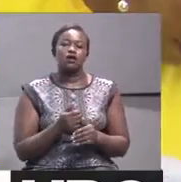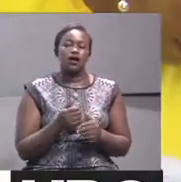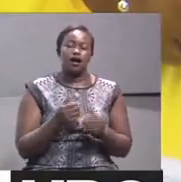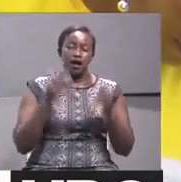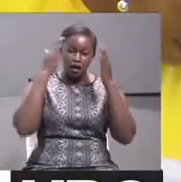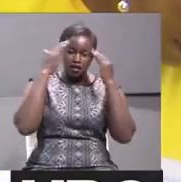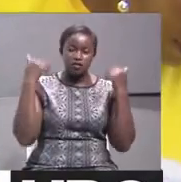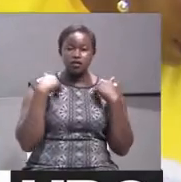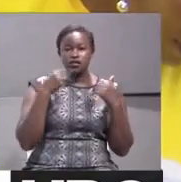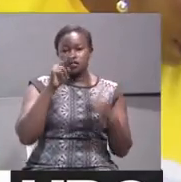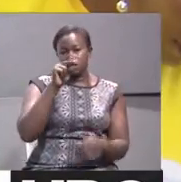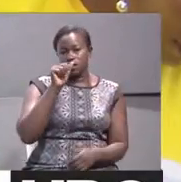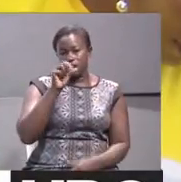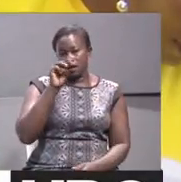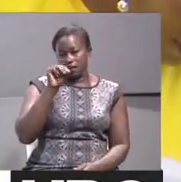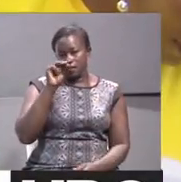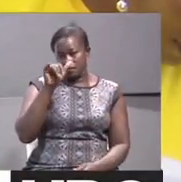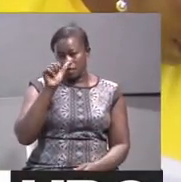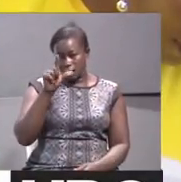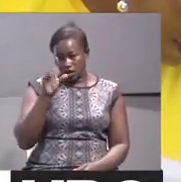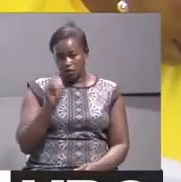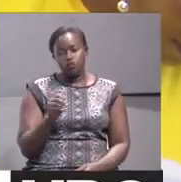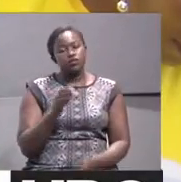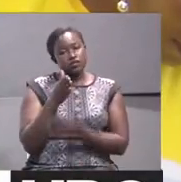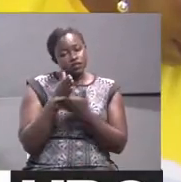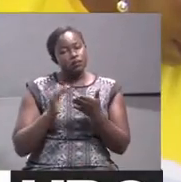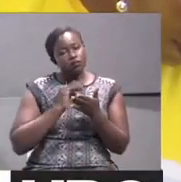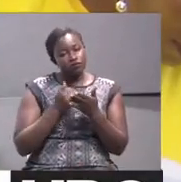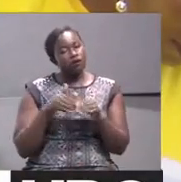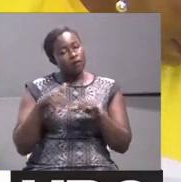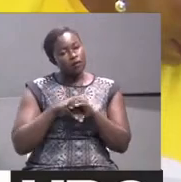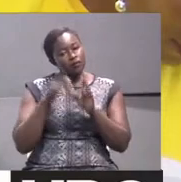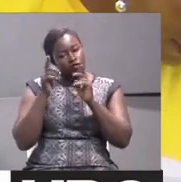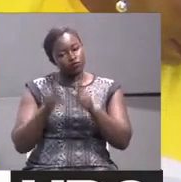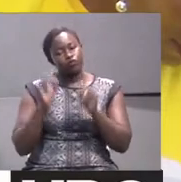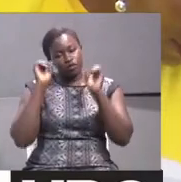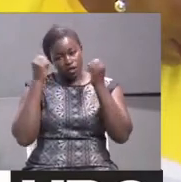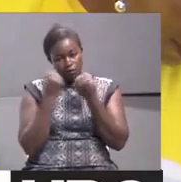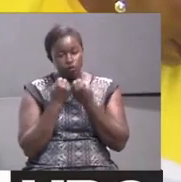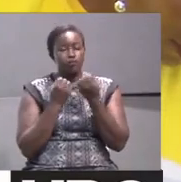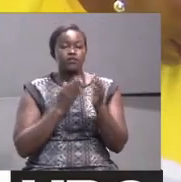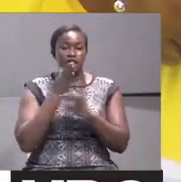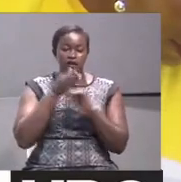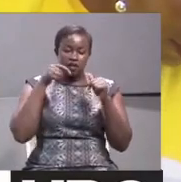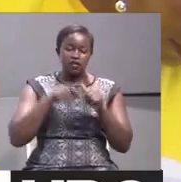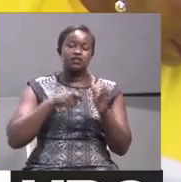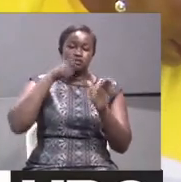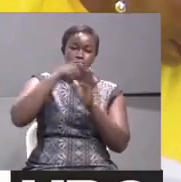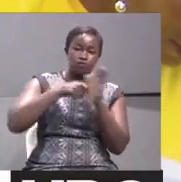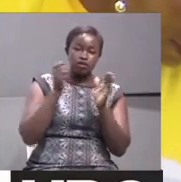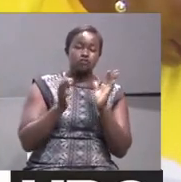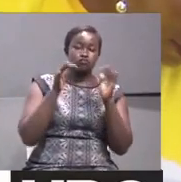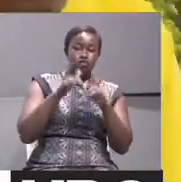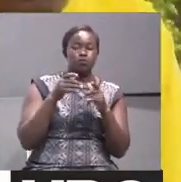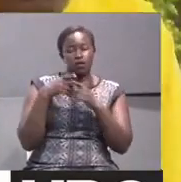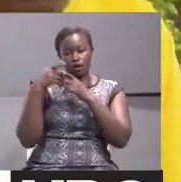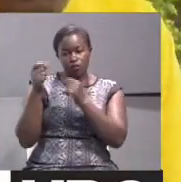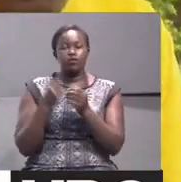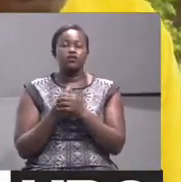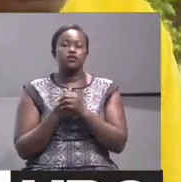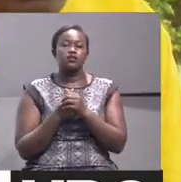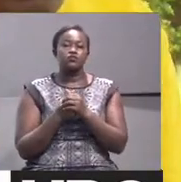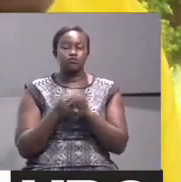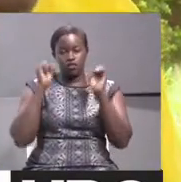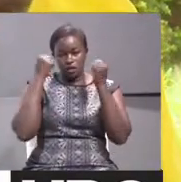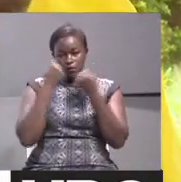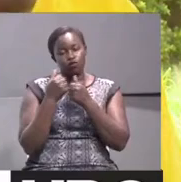Some of our members have already reached Chambogo. We are on our way now. After this press conference, we are going to follow them up. I'm